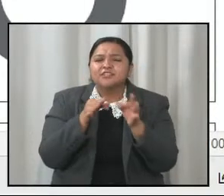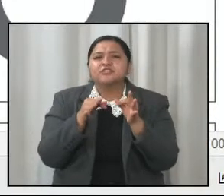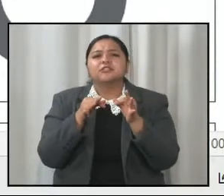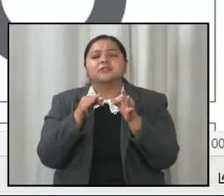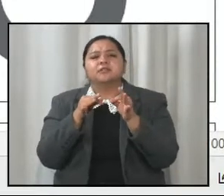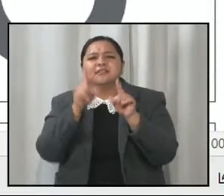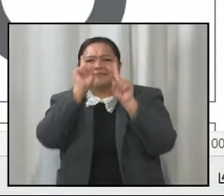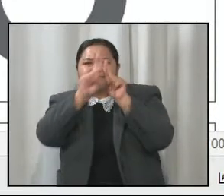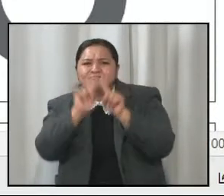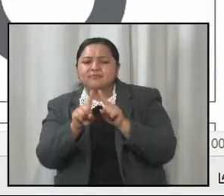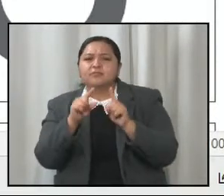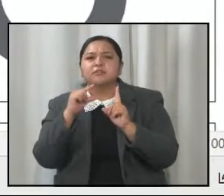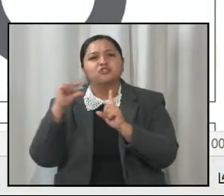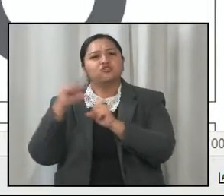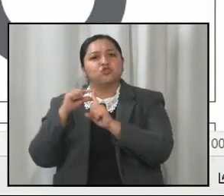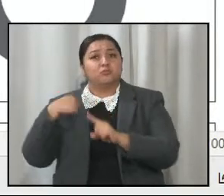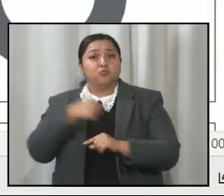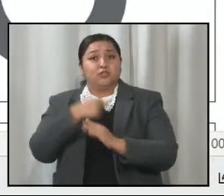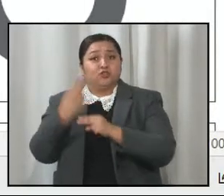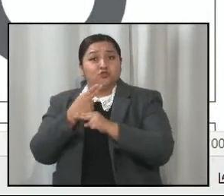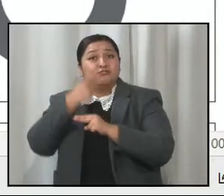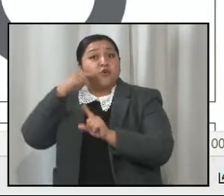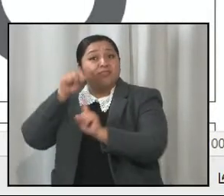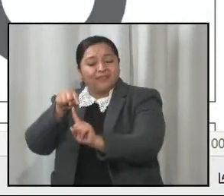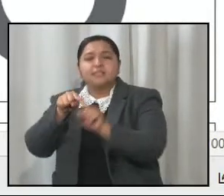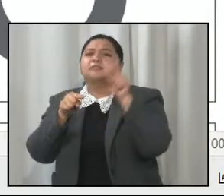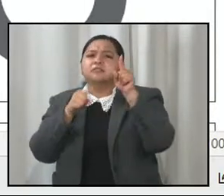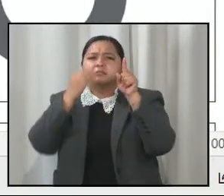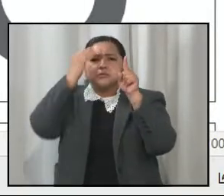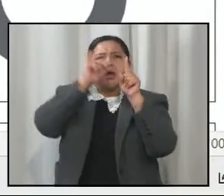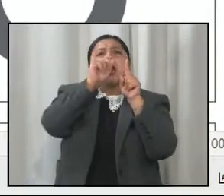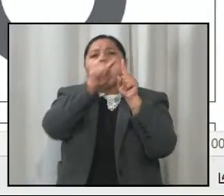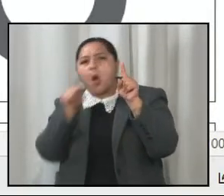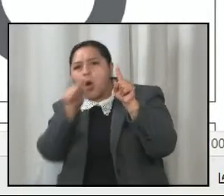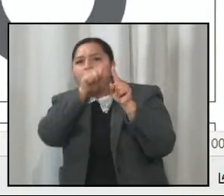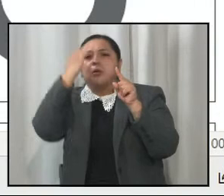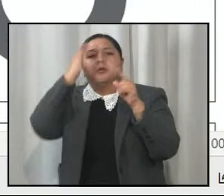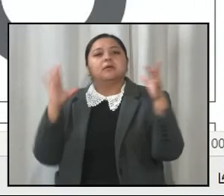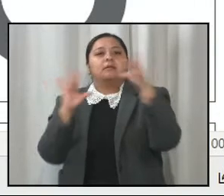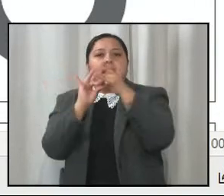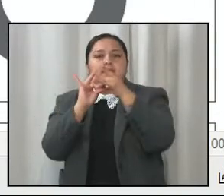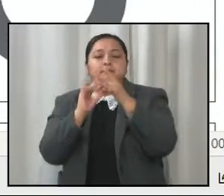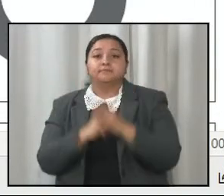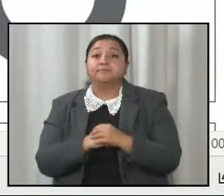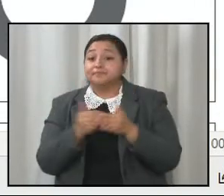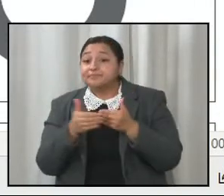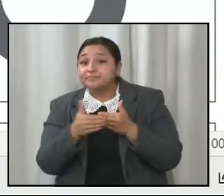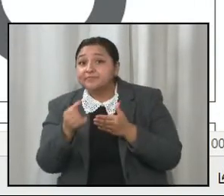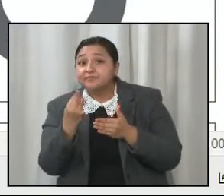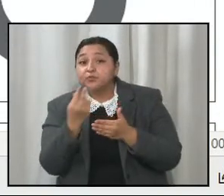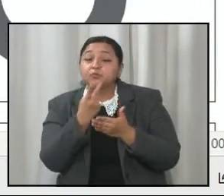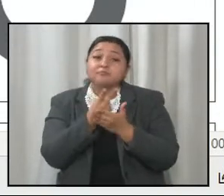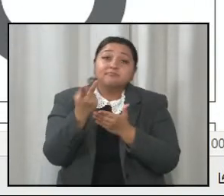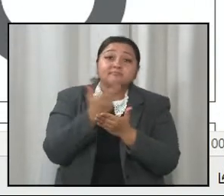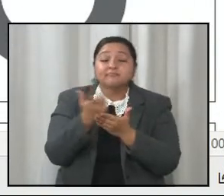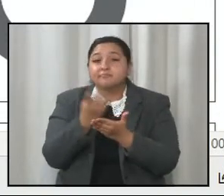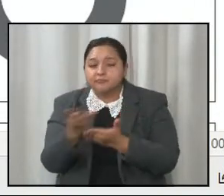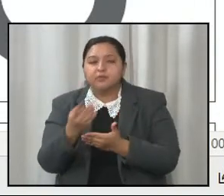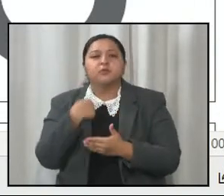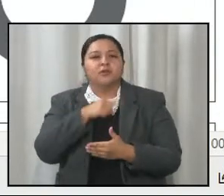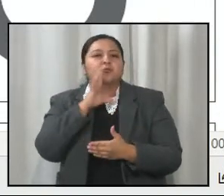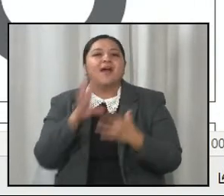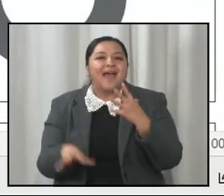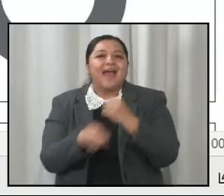understand the terms that we use. And in the coming weeks, we will continue to add more data to provide more